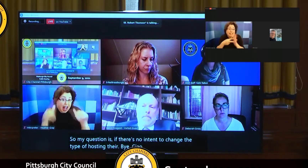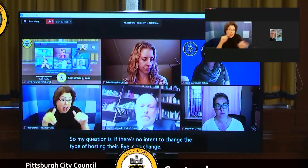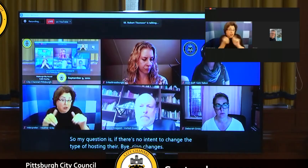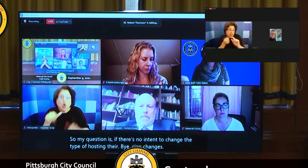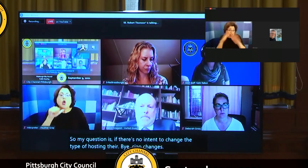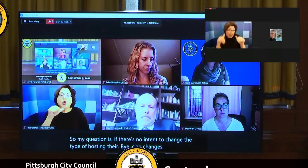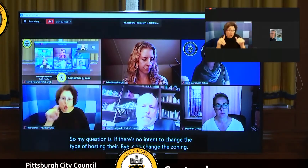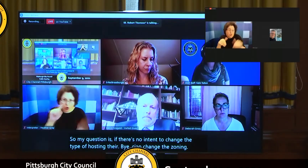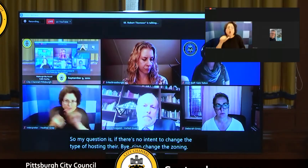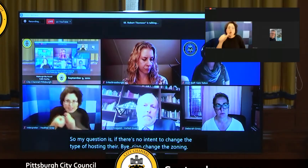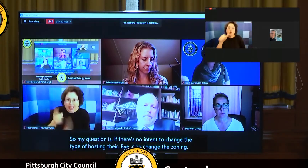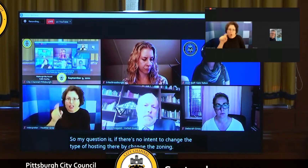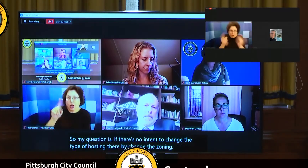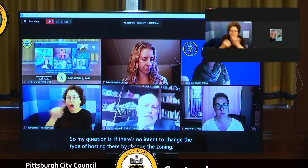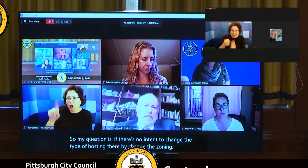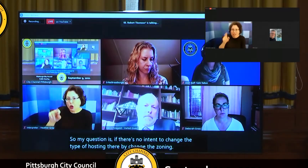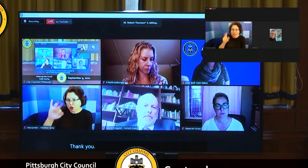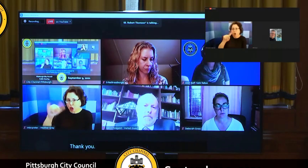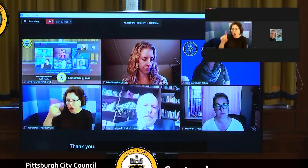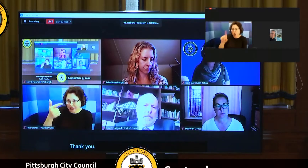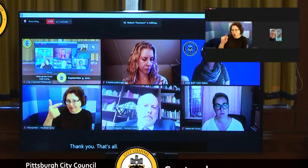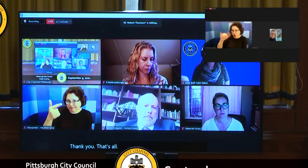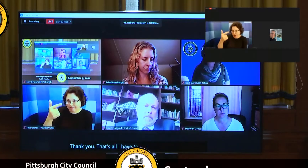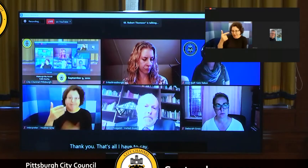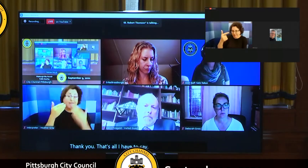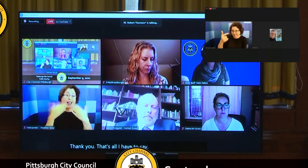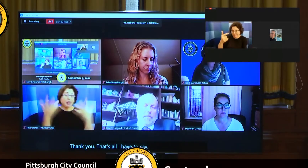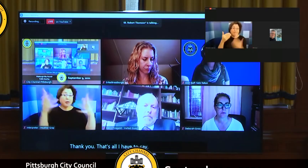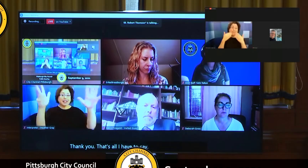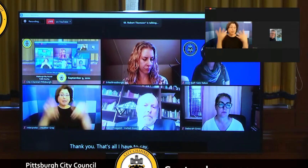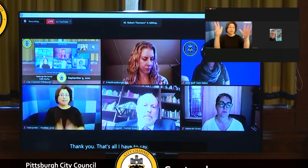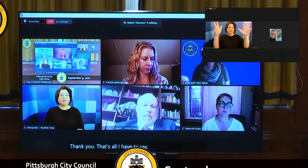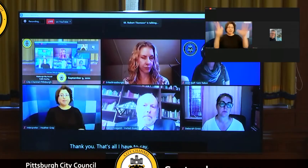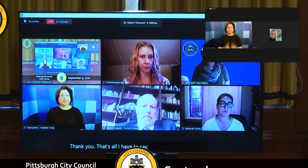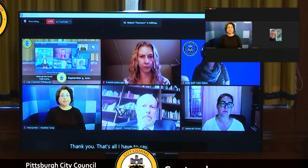zoning? Thank you. That's all I have to say.